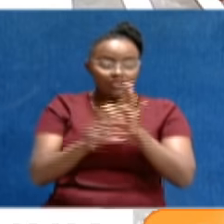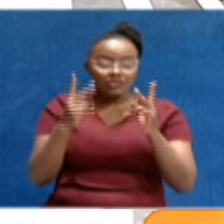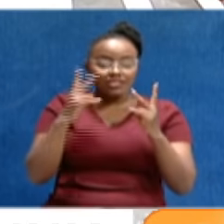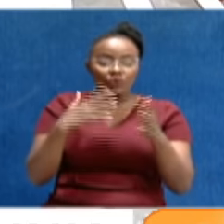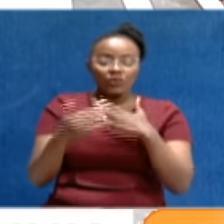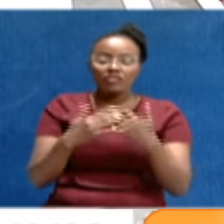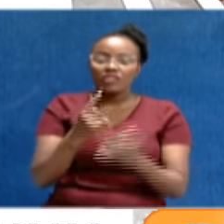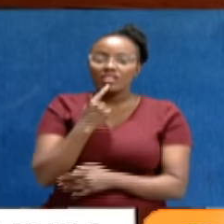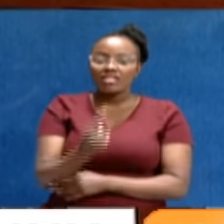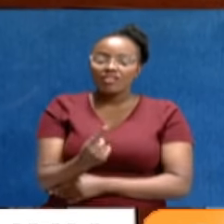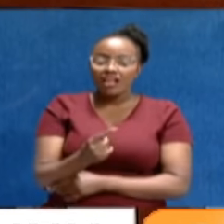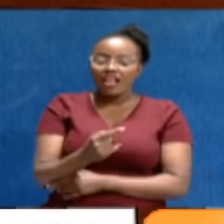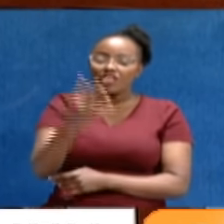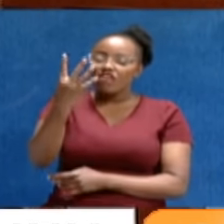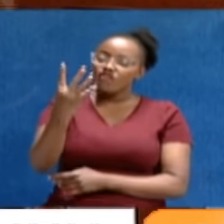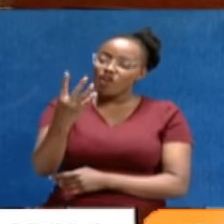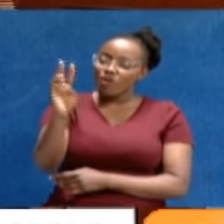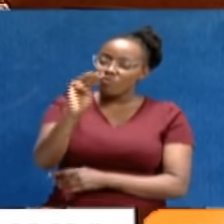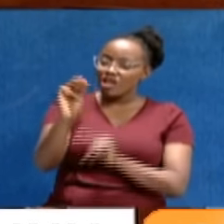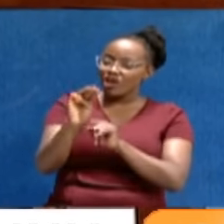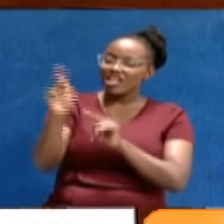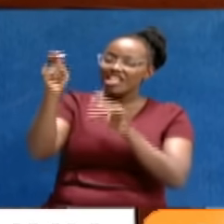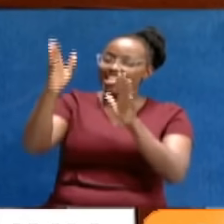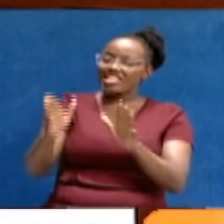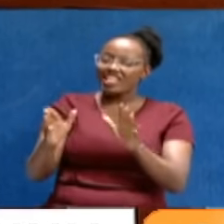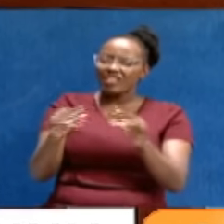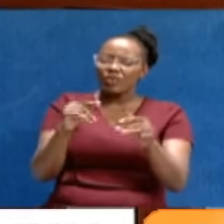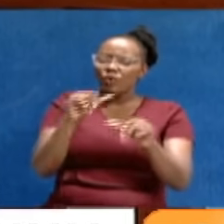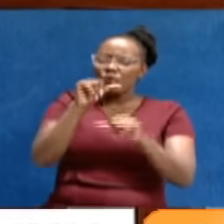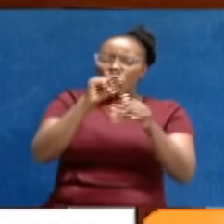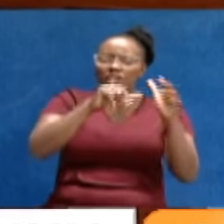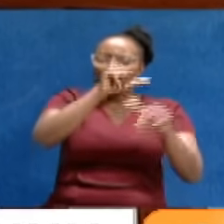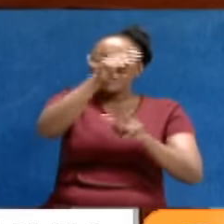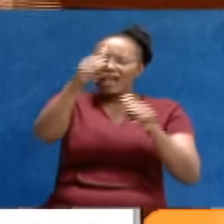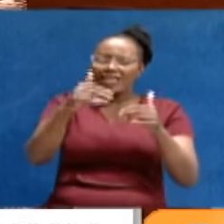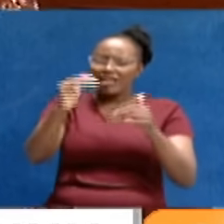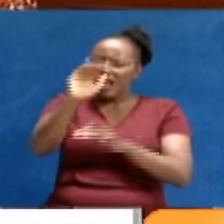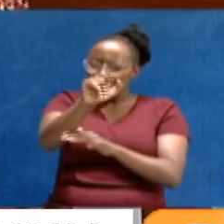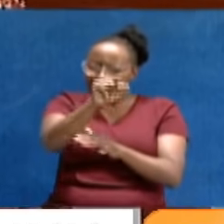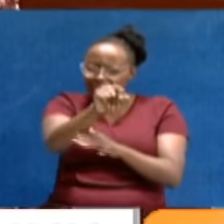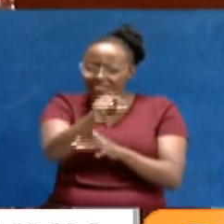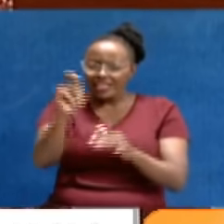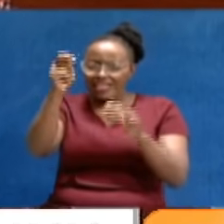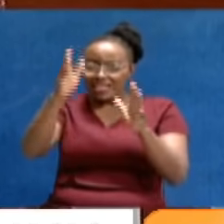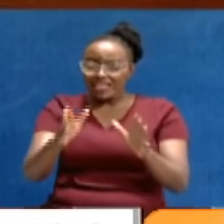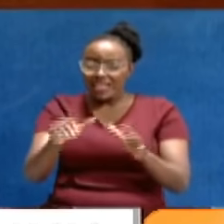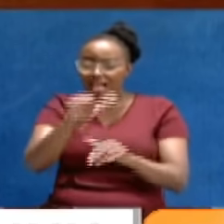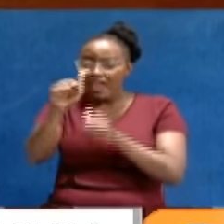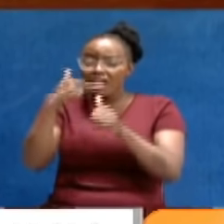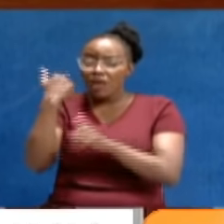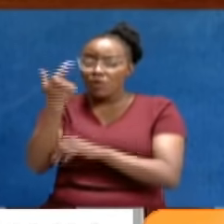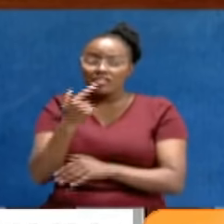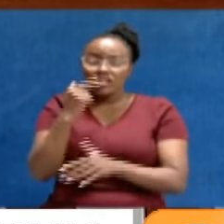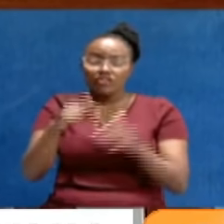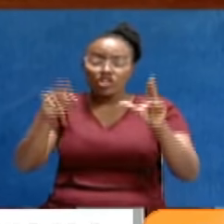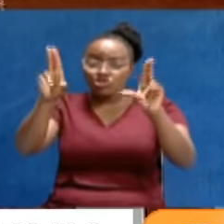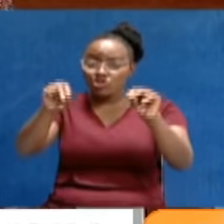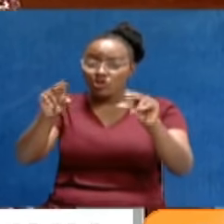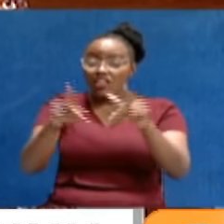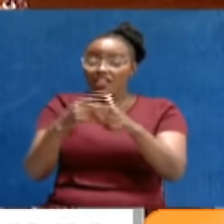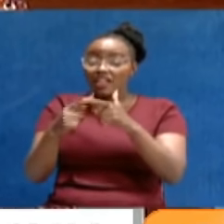what you're saying, that the 4 million are not Kenyans. What about those I'm others? Asking you, what about those others who are saying